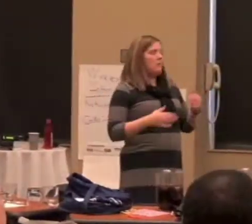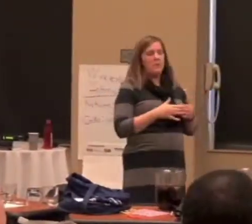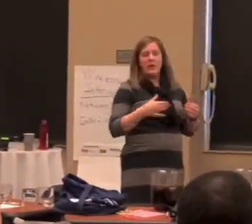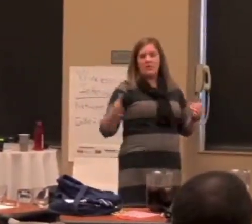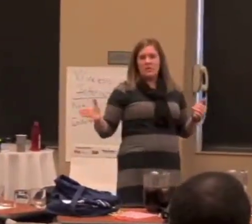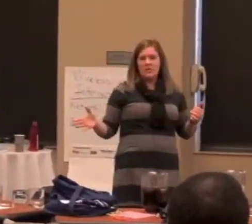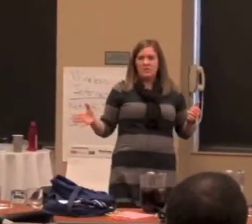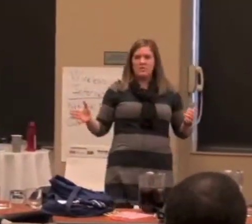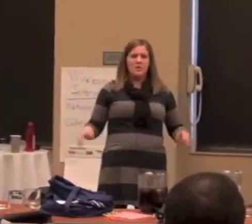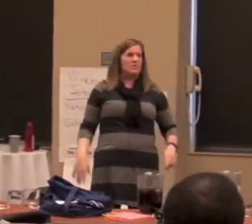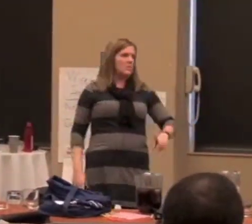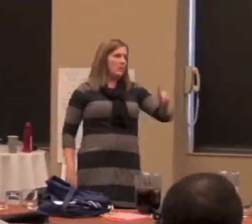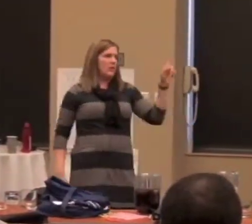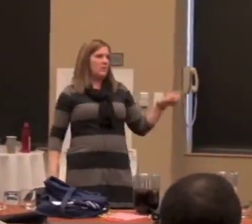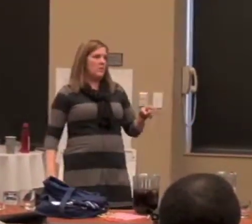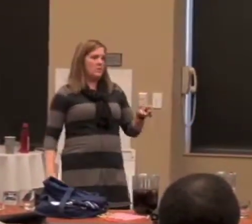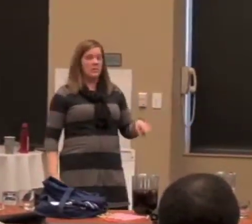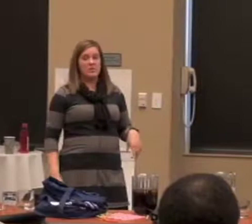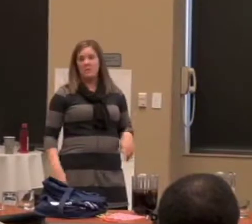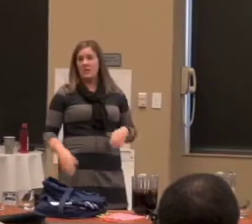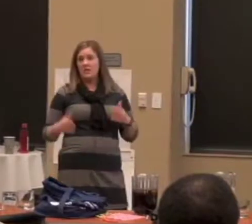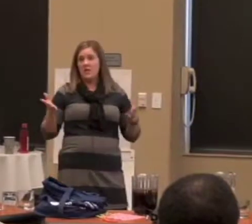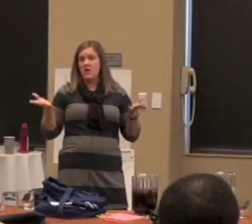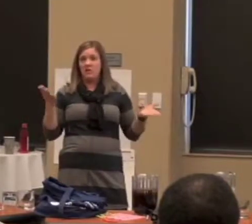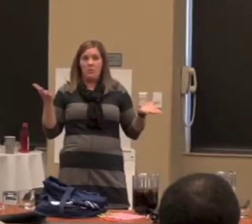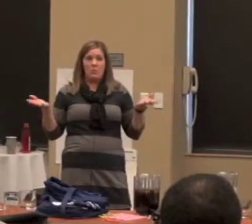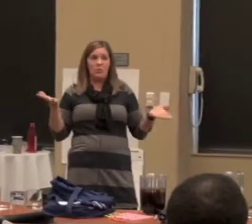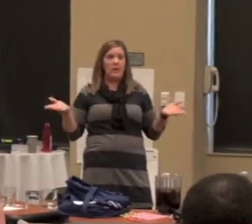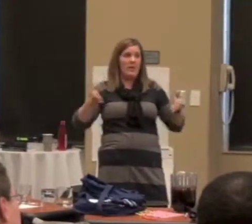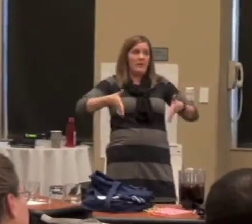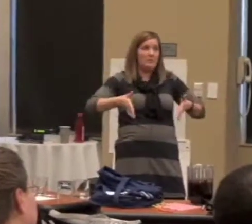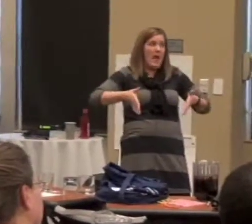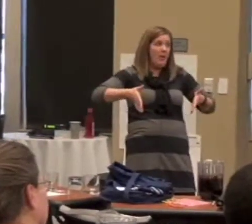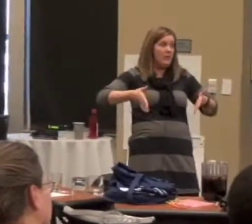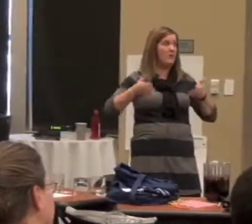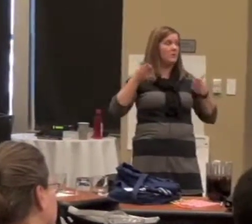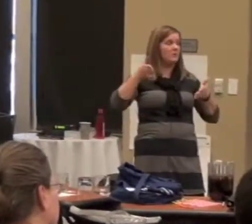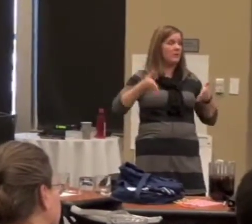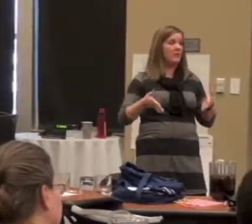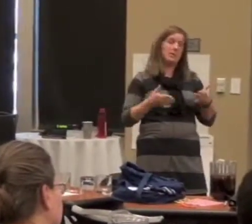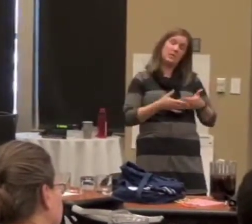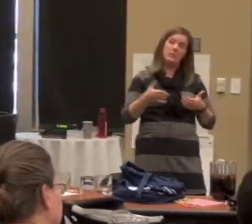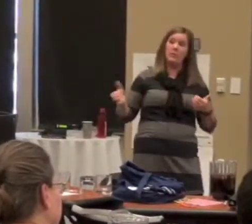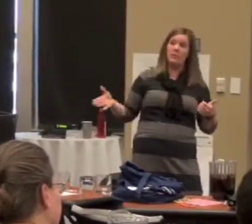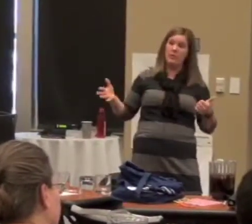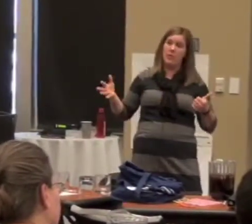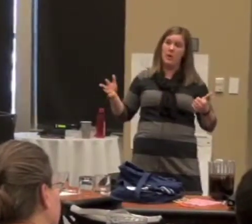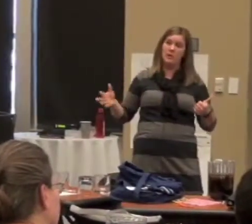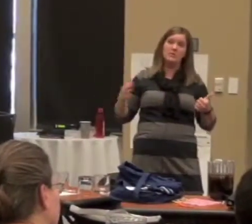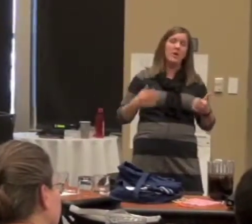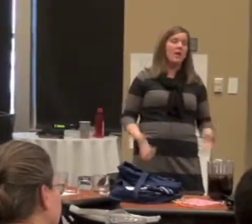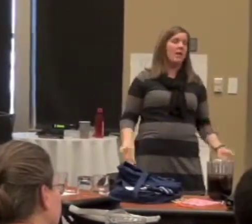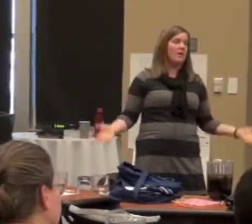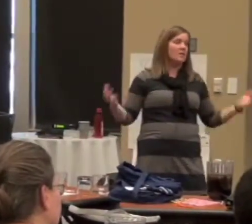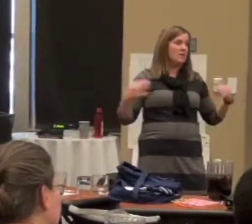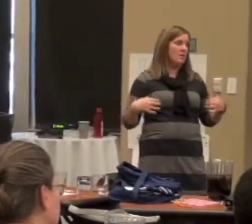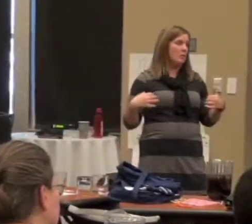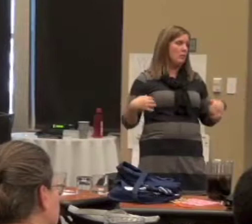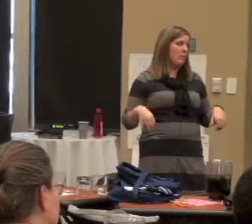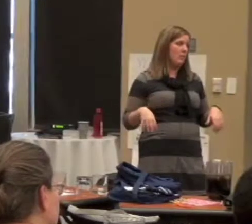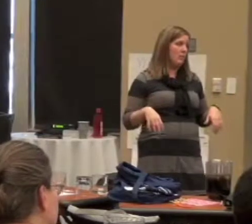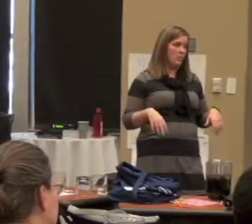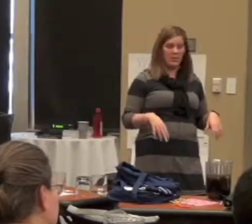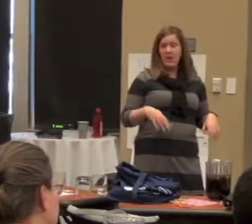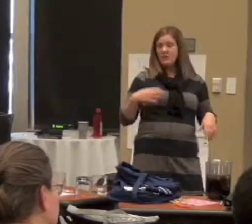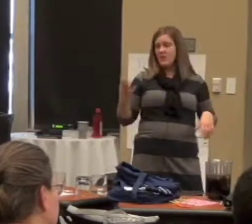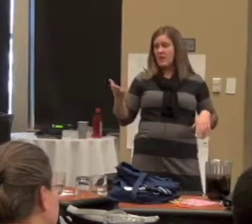is we meet every 6 months to rewrite those goals because we're breaking them down into very achievable components. And it's getting more